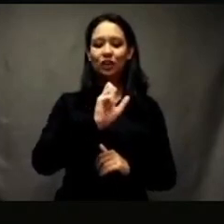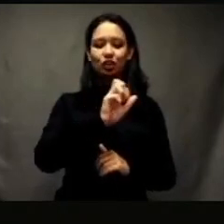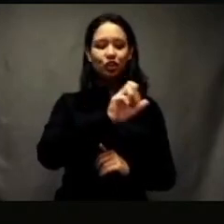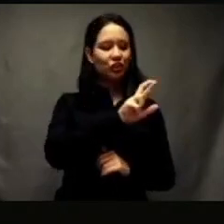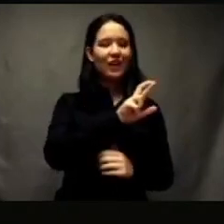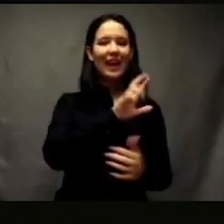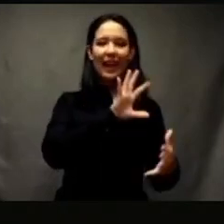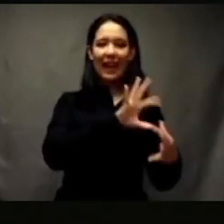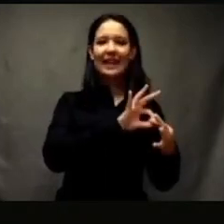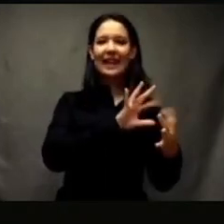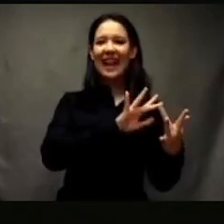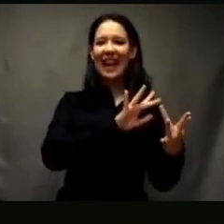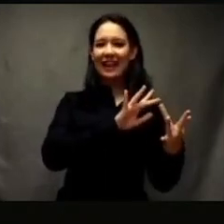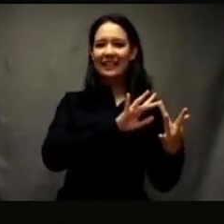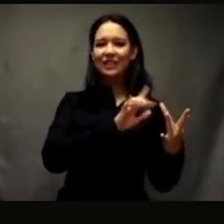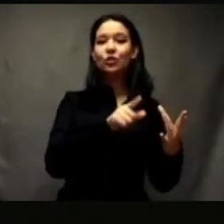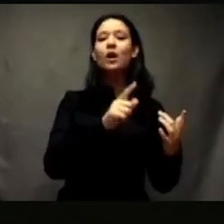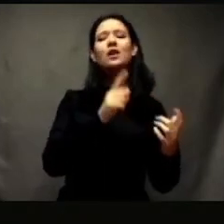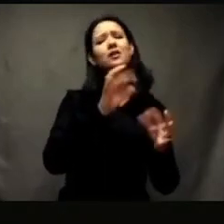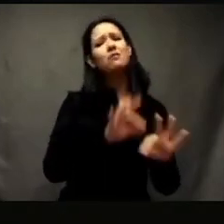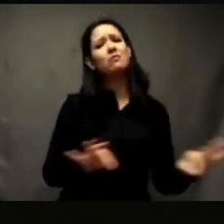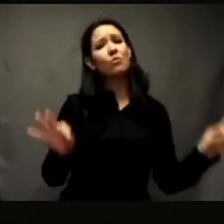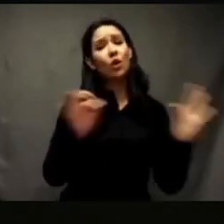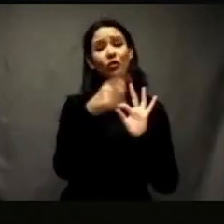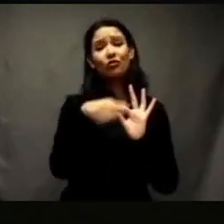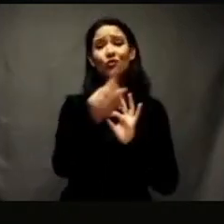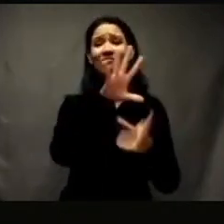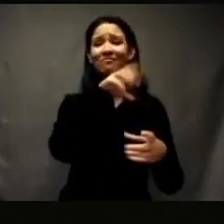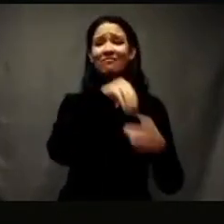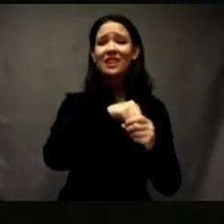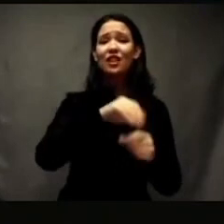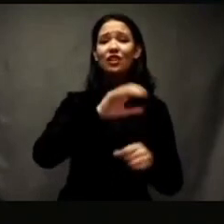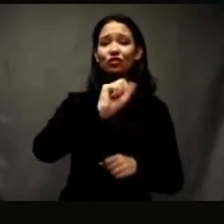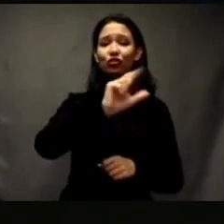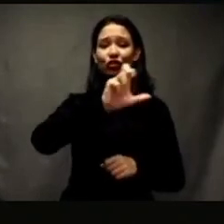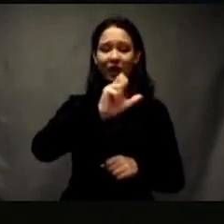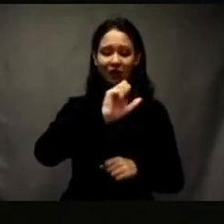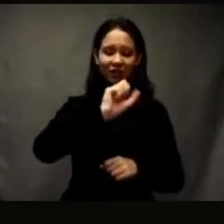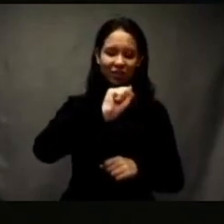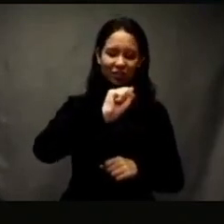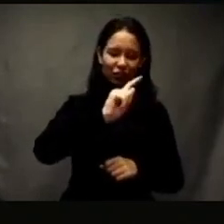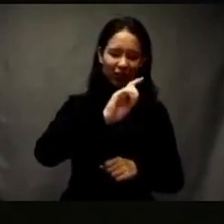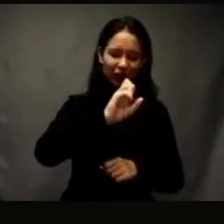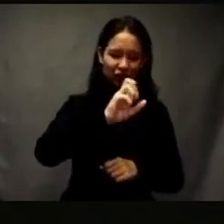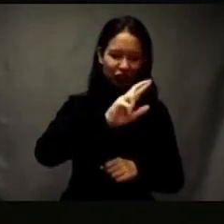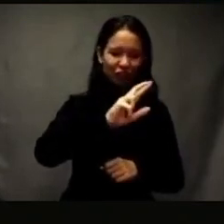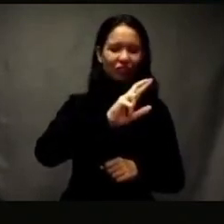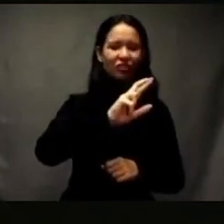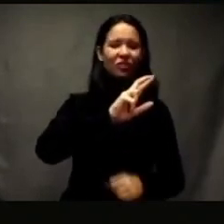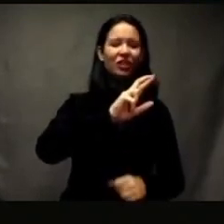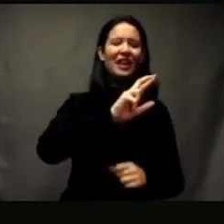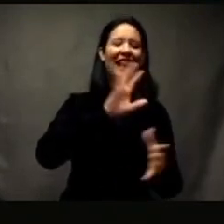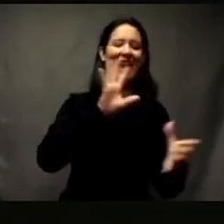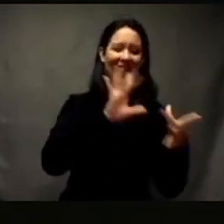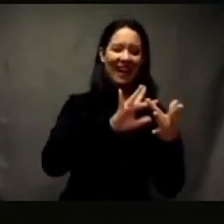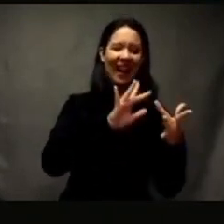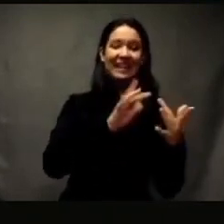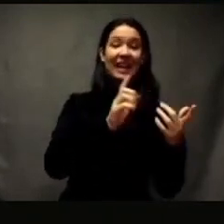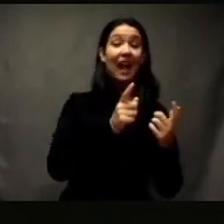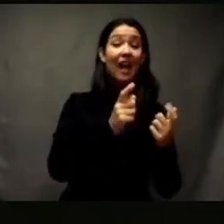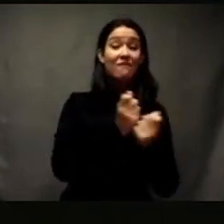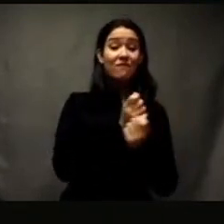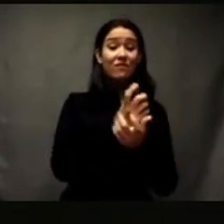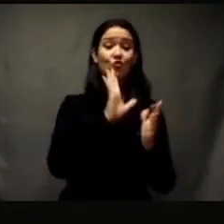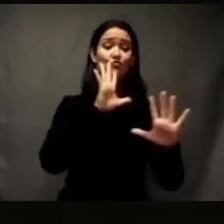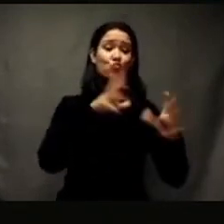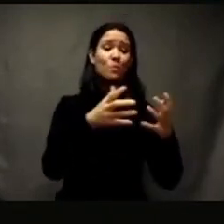want everyone to engage on ScratchJr Connect, because it's kind of a group effort. As much as we want to put out everything that there is, we know that